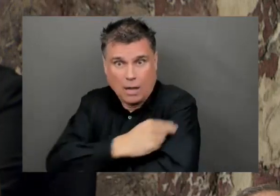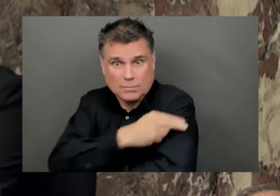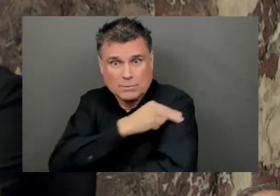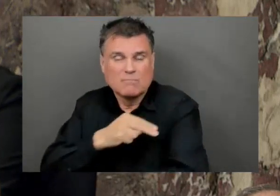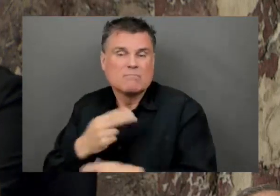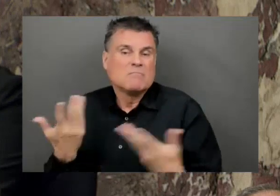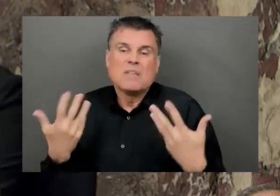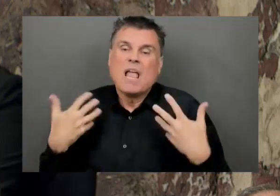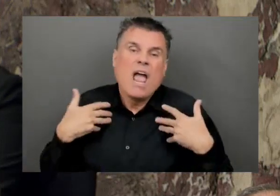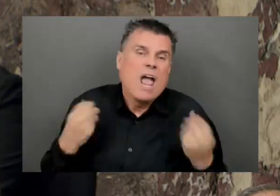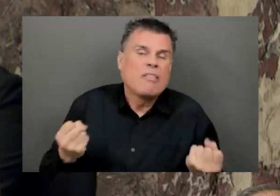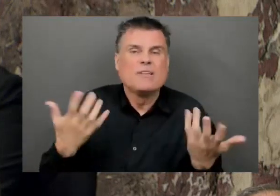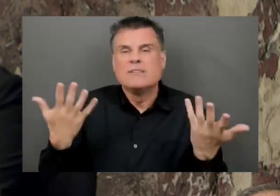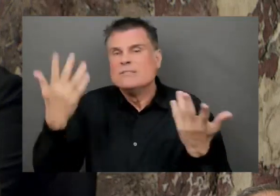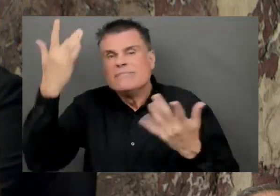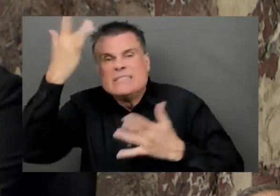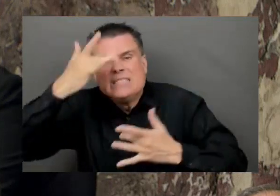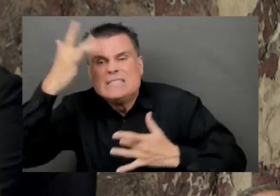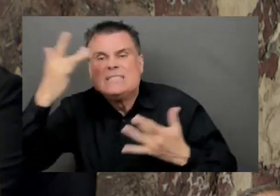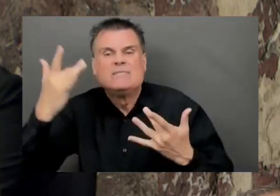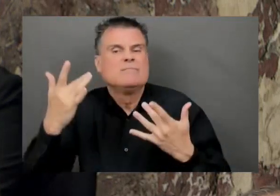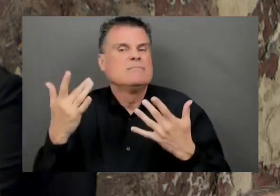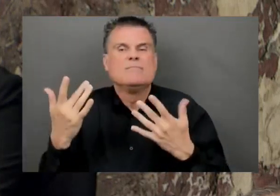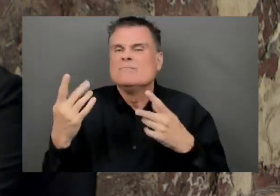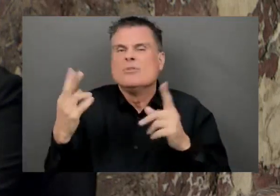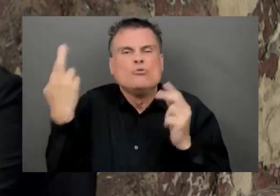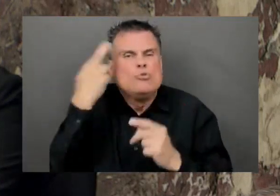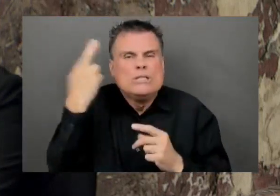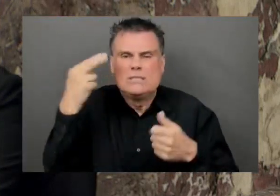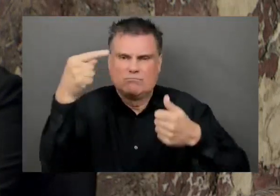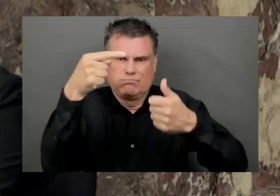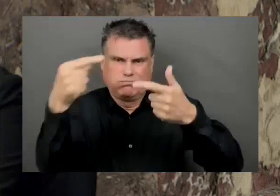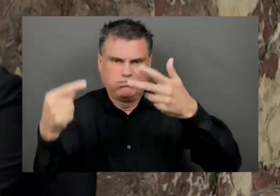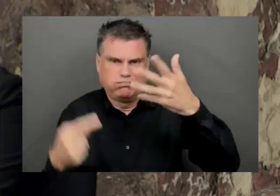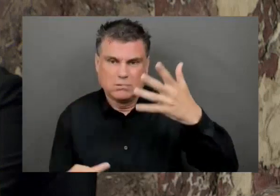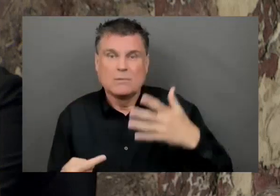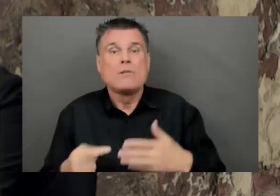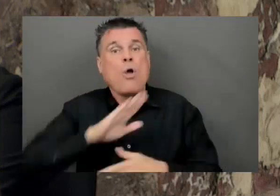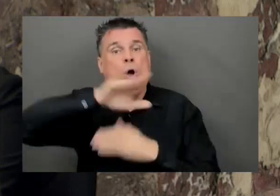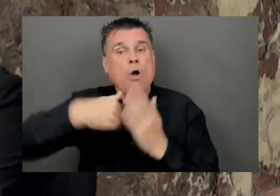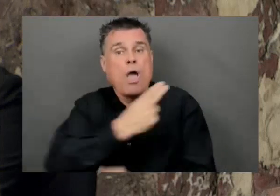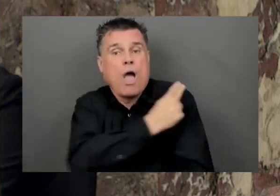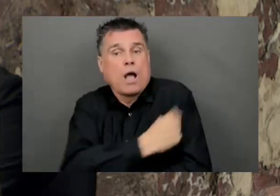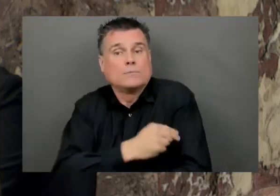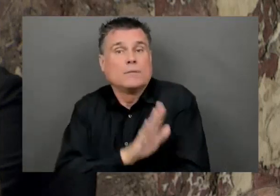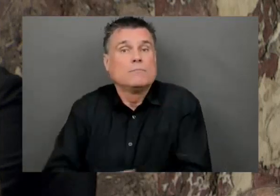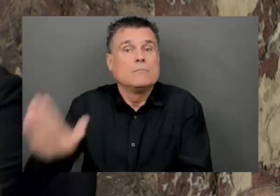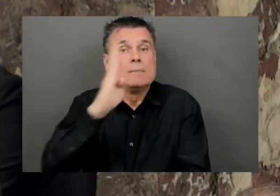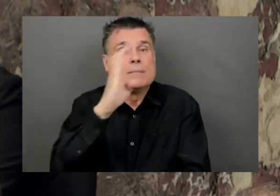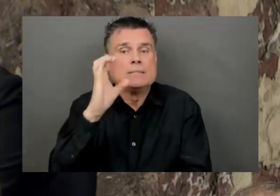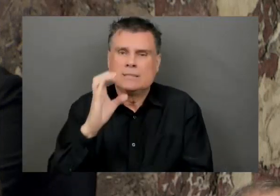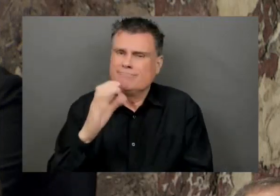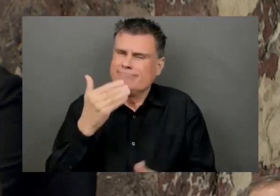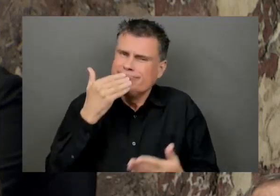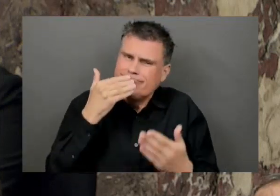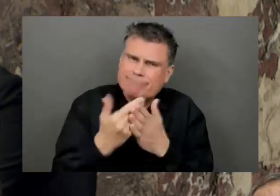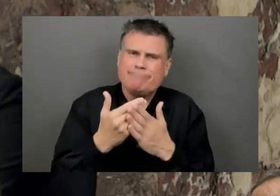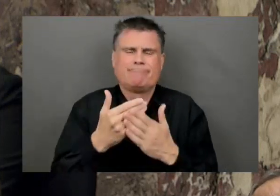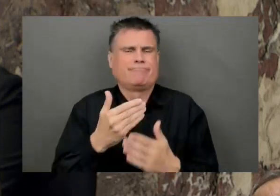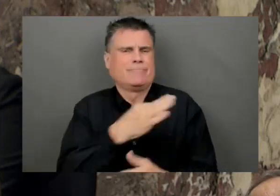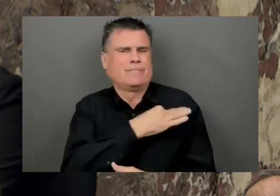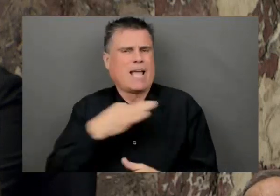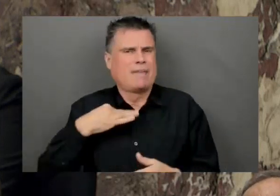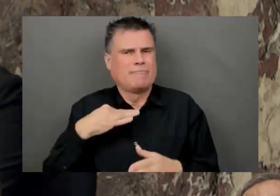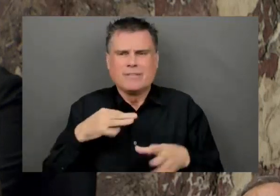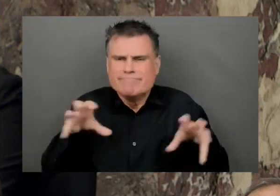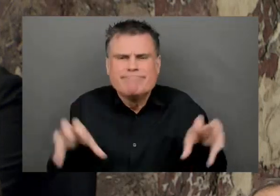care. Our job, I think, is to do what we're doing in partnership with the doctors of BC,